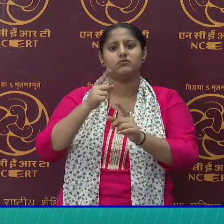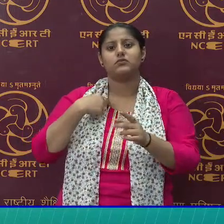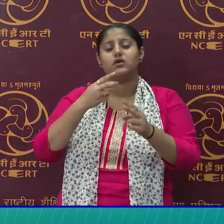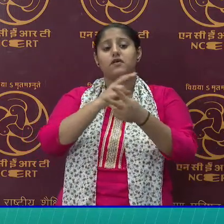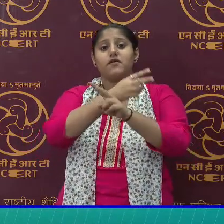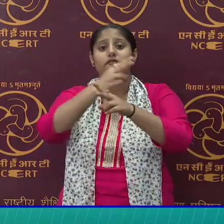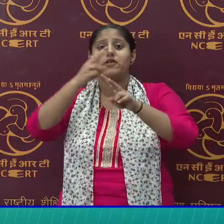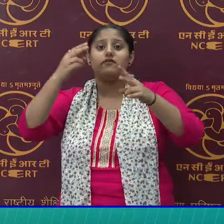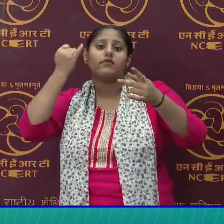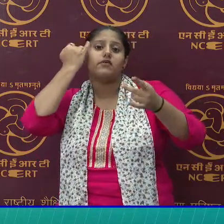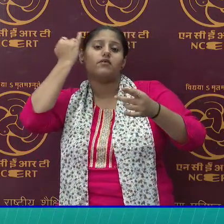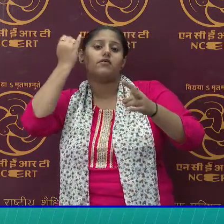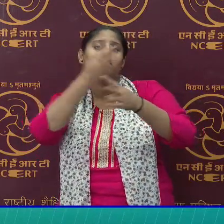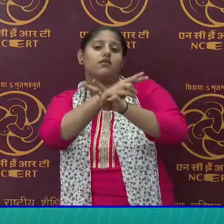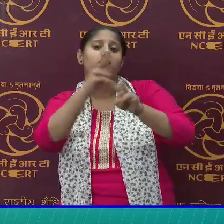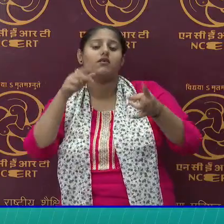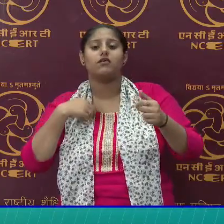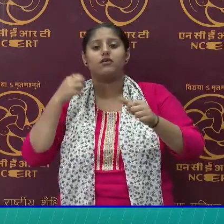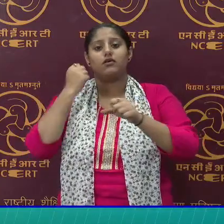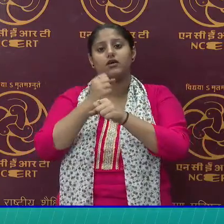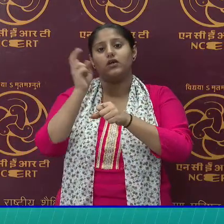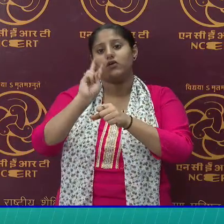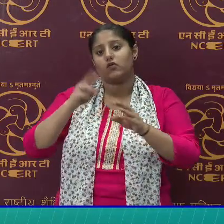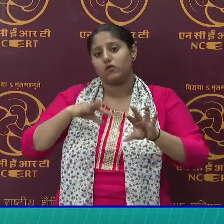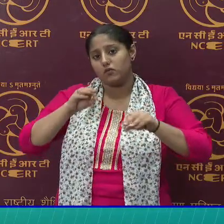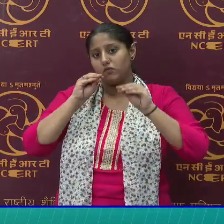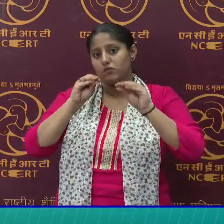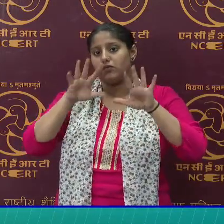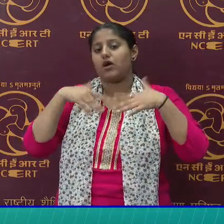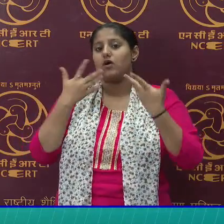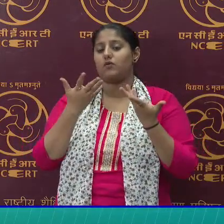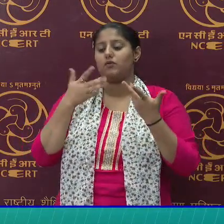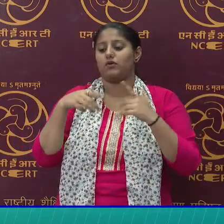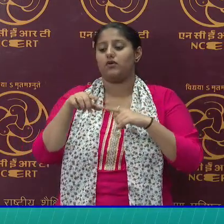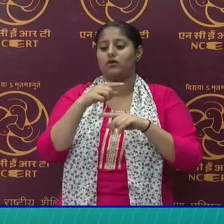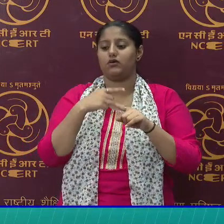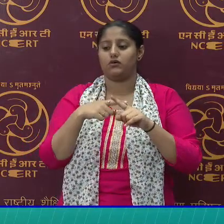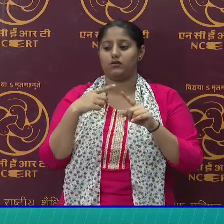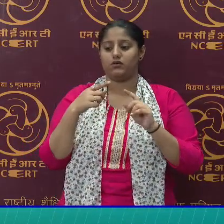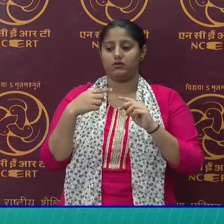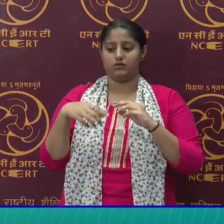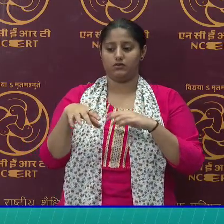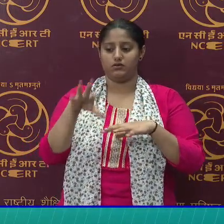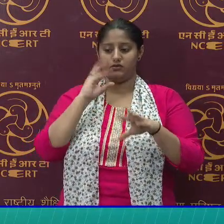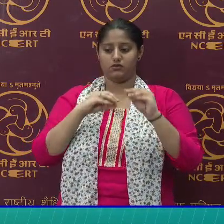instance, in another page, where he threw the ball, and he